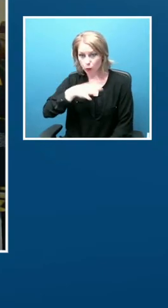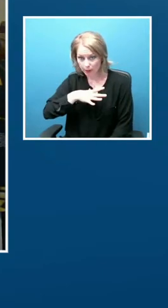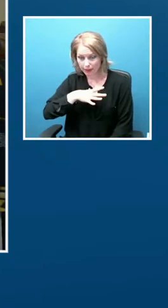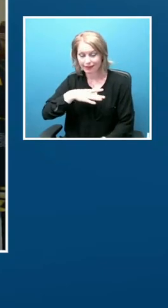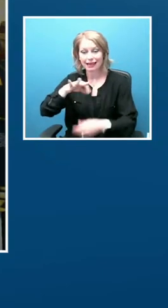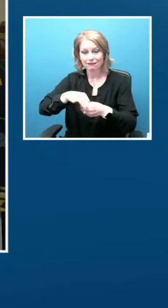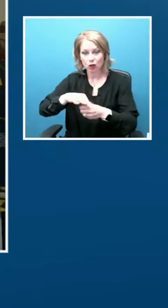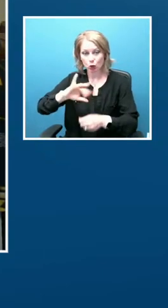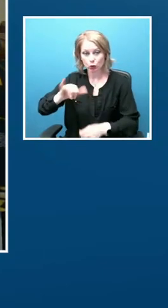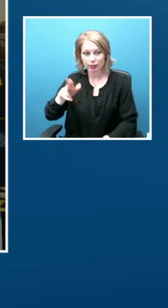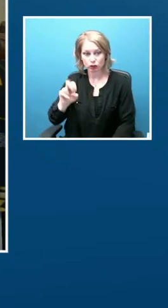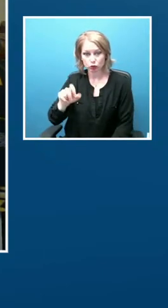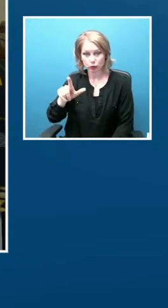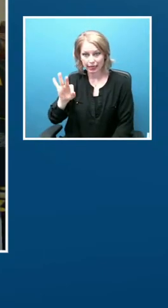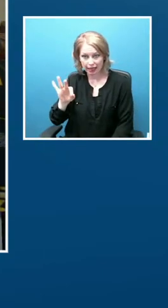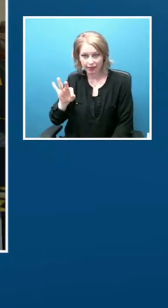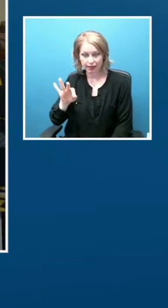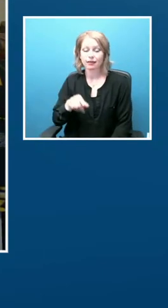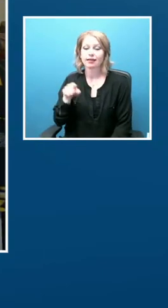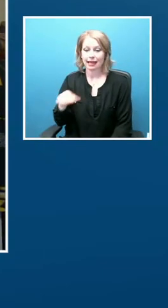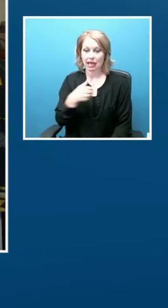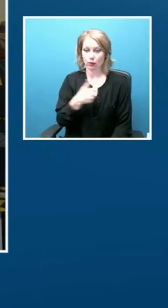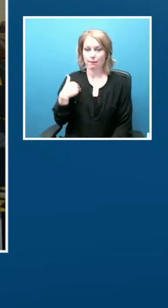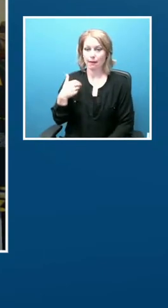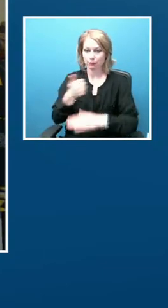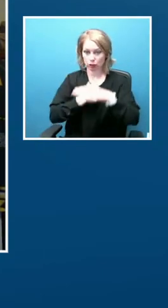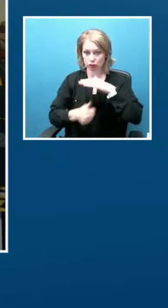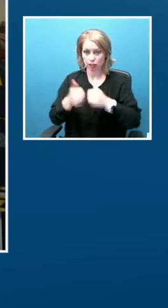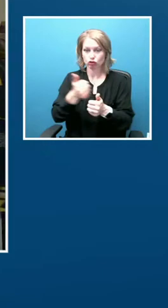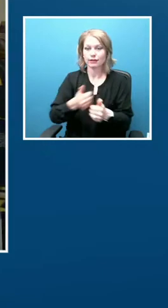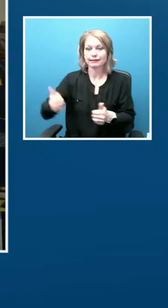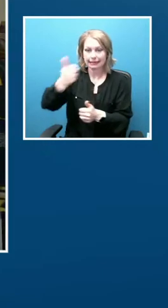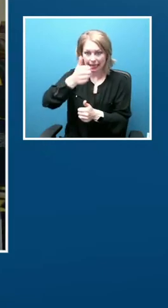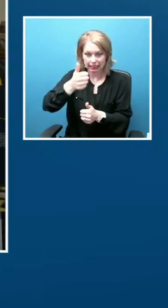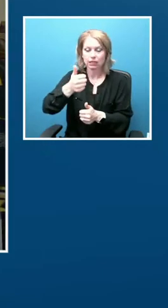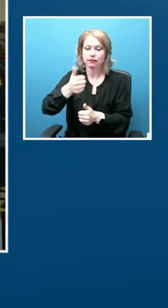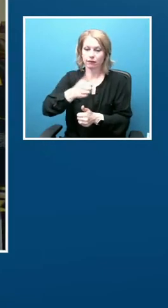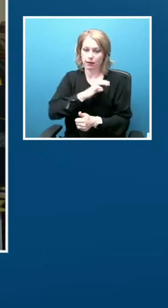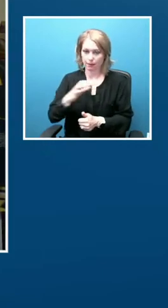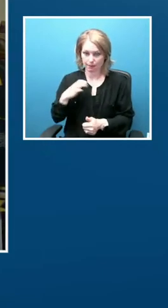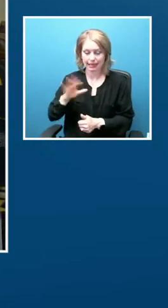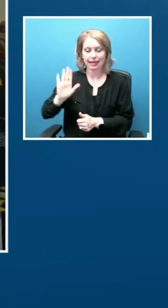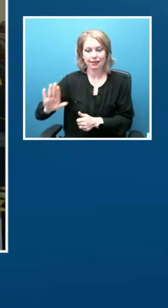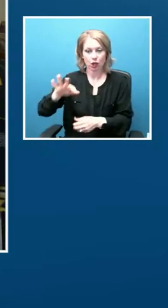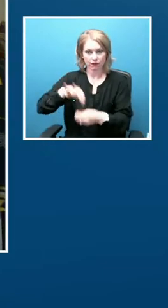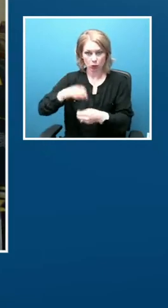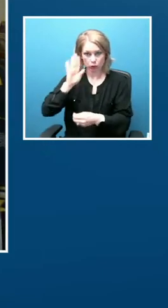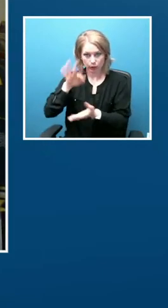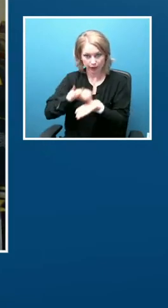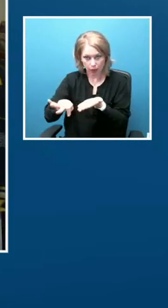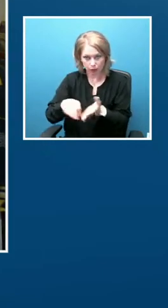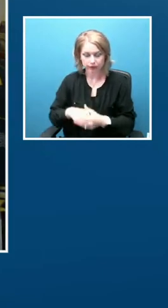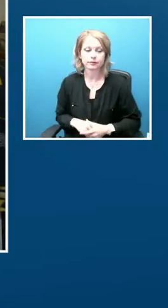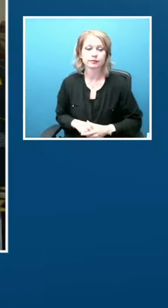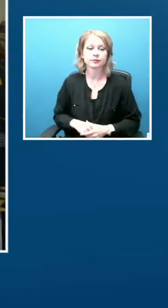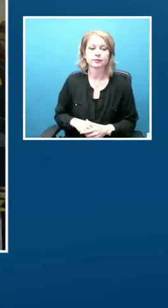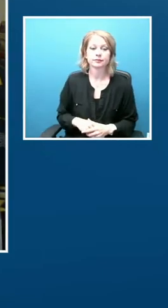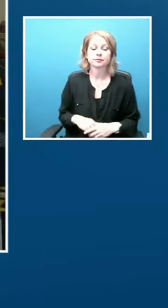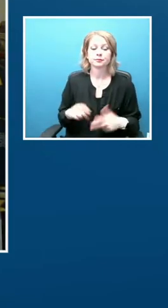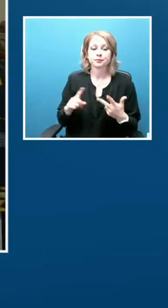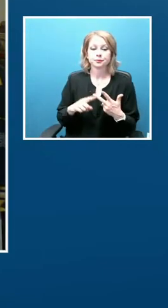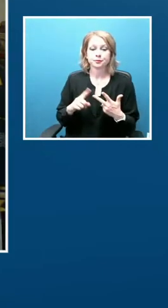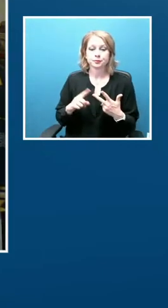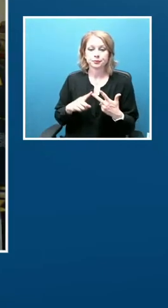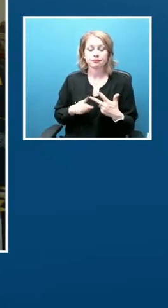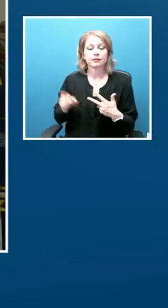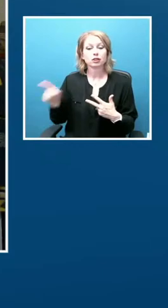29th were members of our executive committee, and their votes should count. Third, Ms. Vickers claims that our party